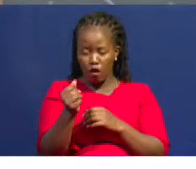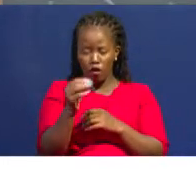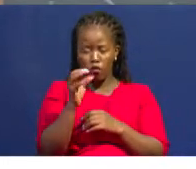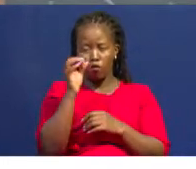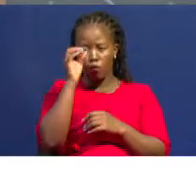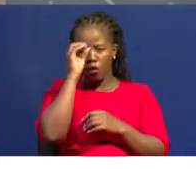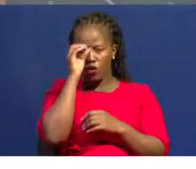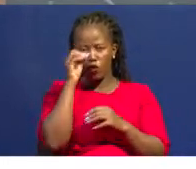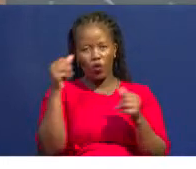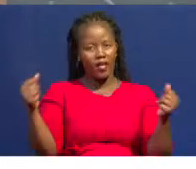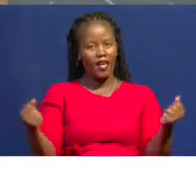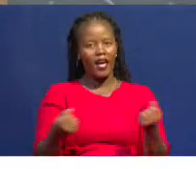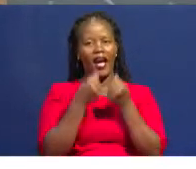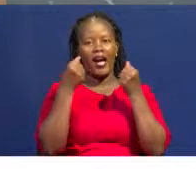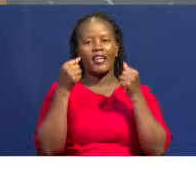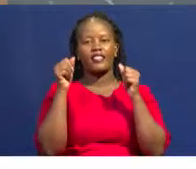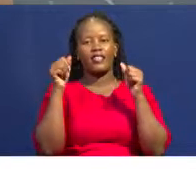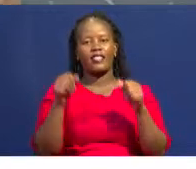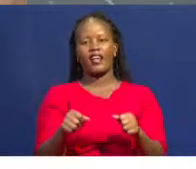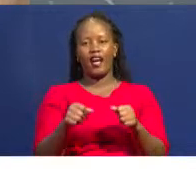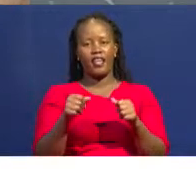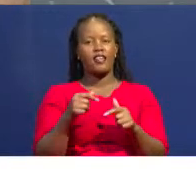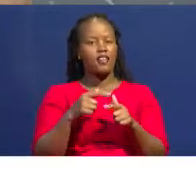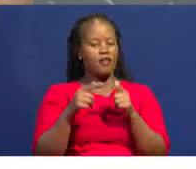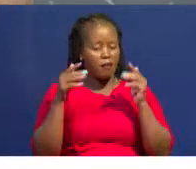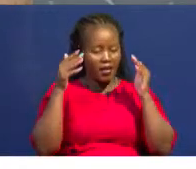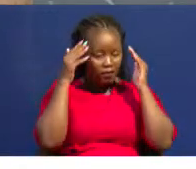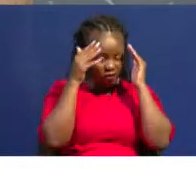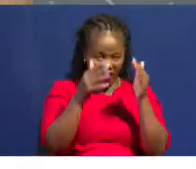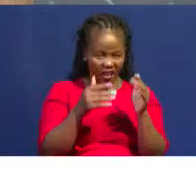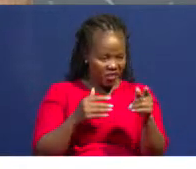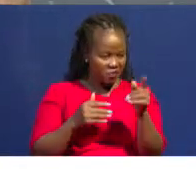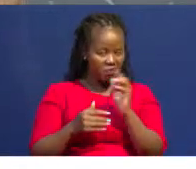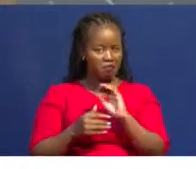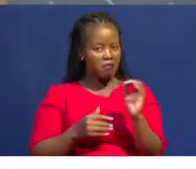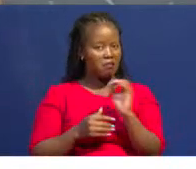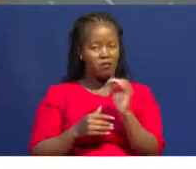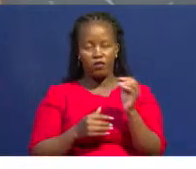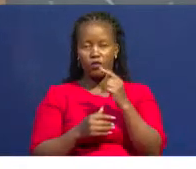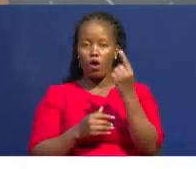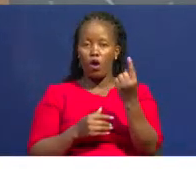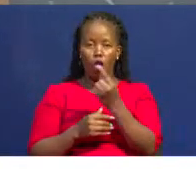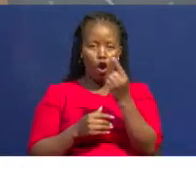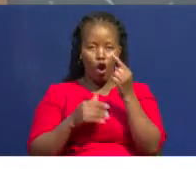an accident. But we don't focus with that pothole. We focus with the driver.